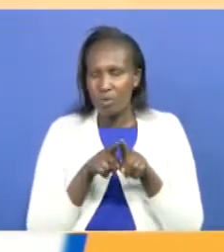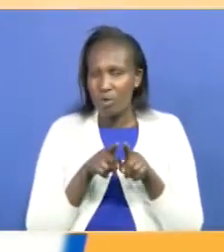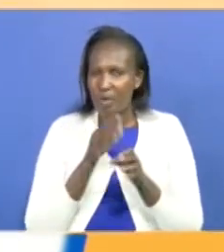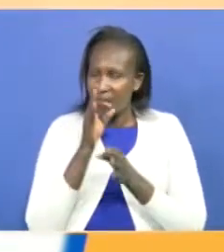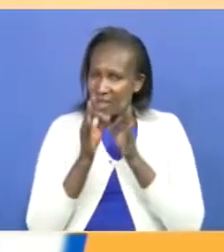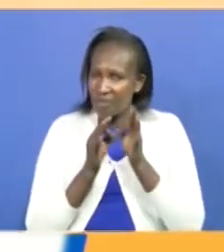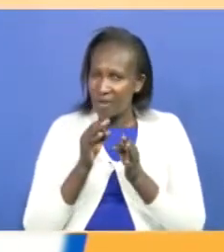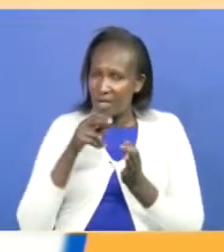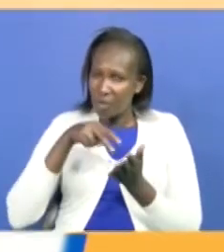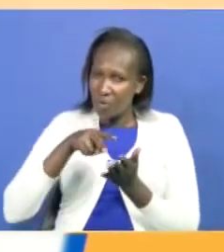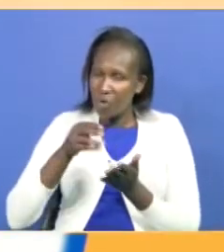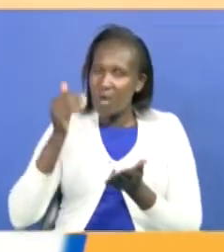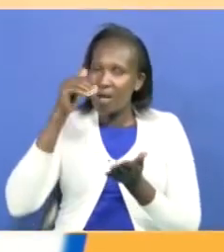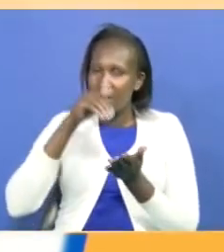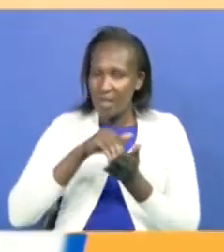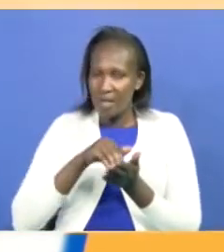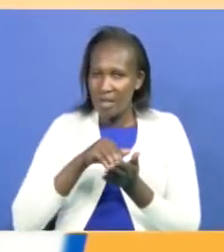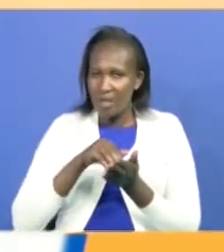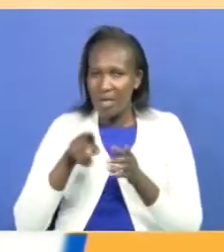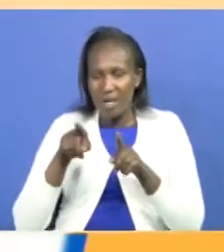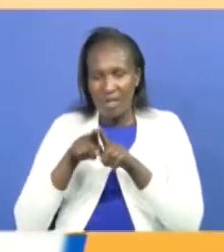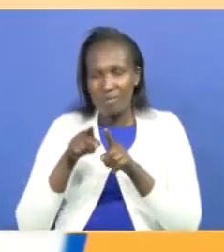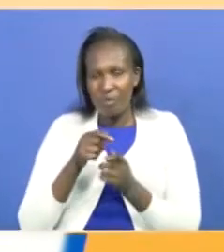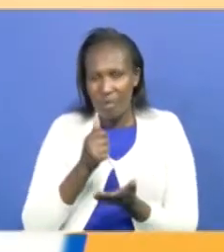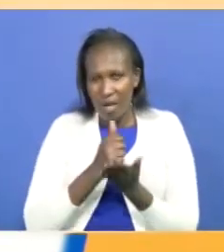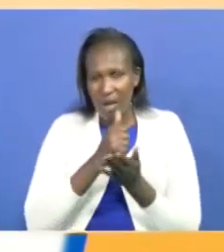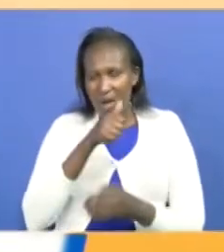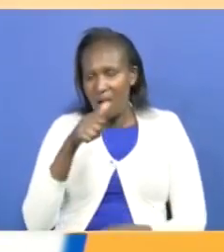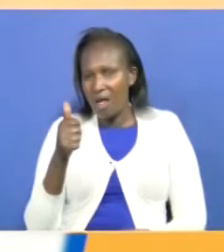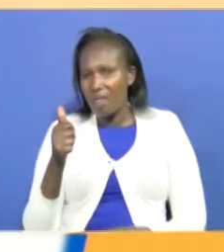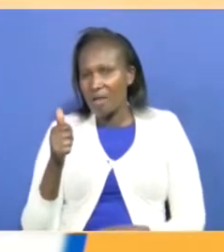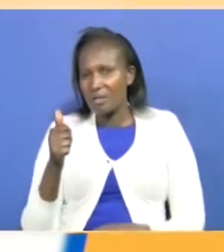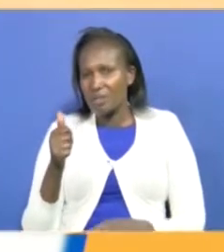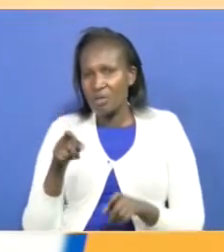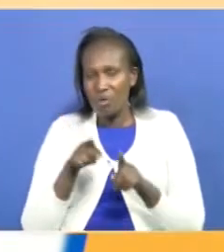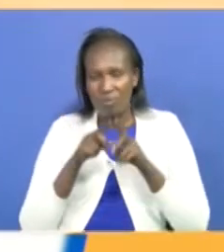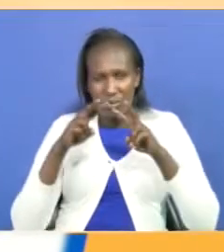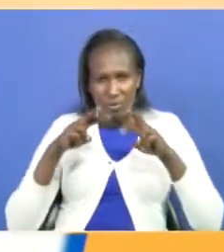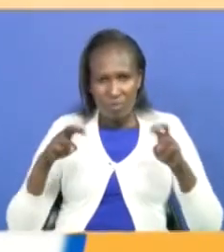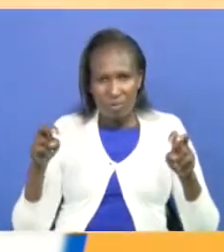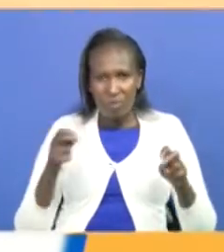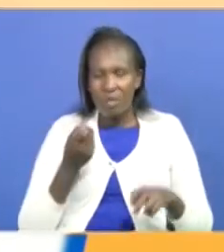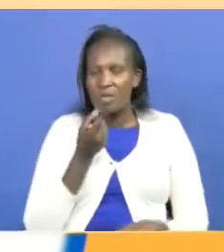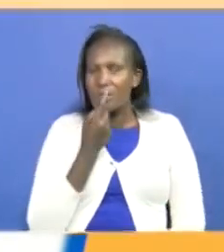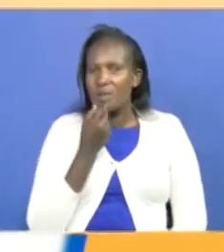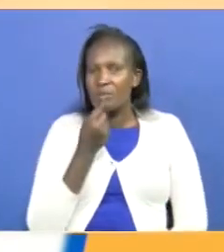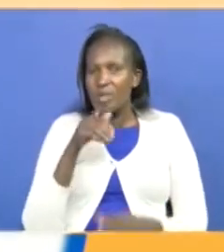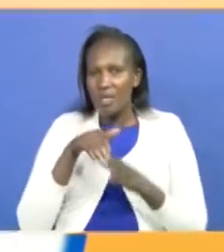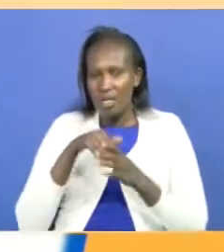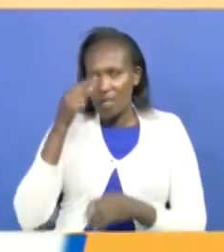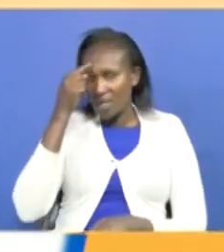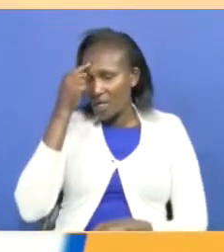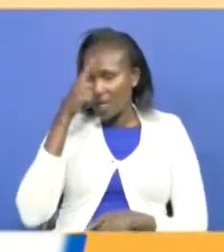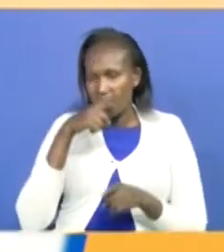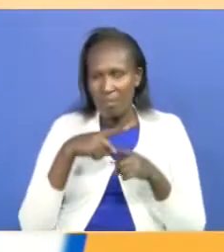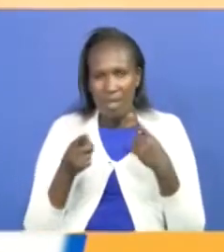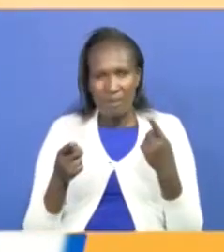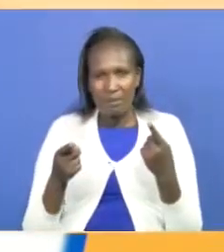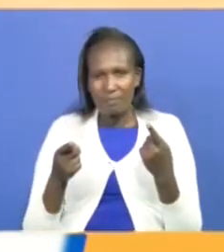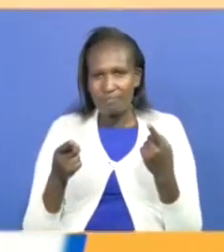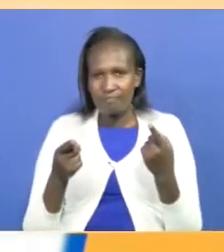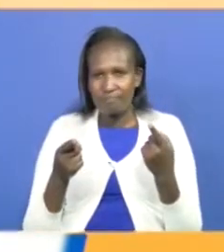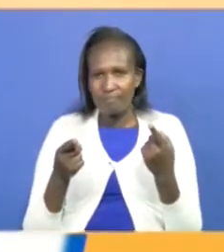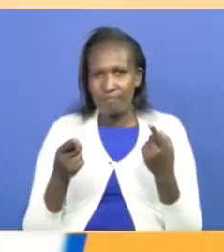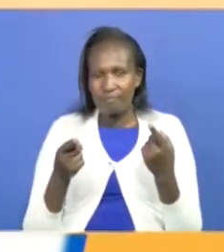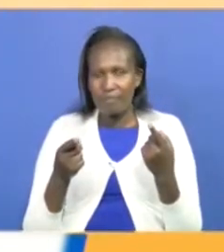walk again, even I can help others. Right now we are seeking further treatment in India, but we don't have